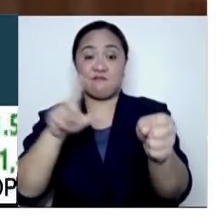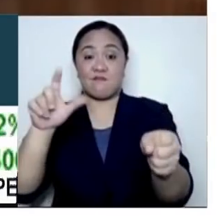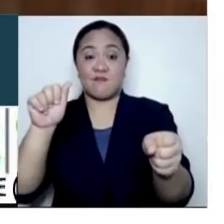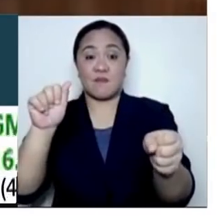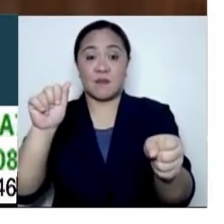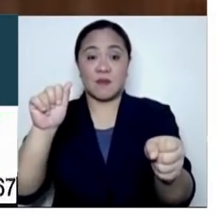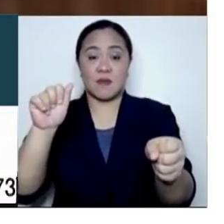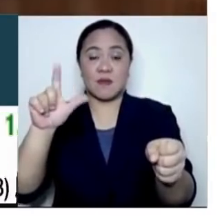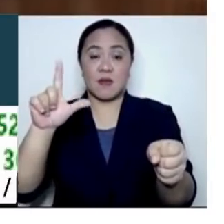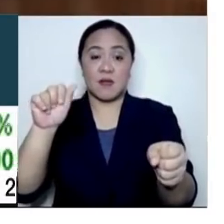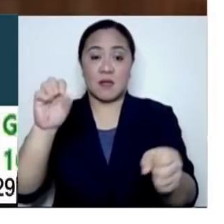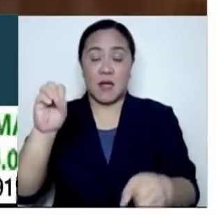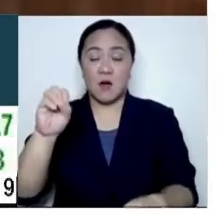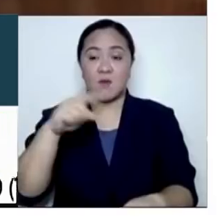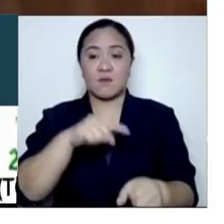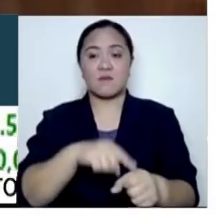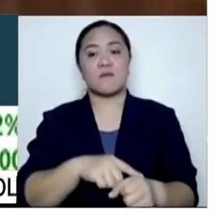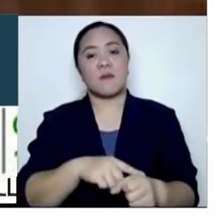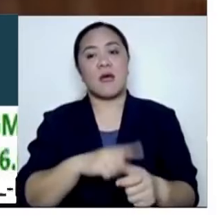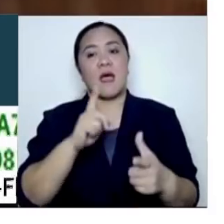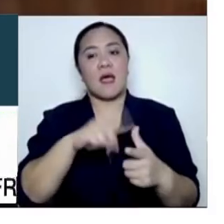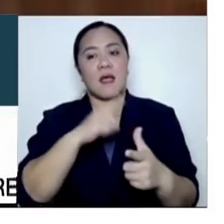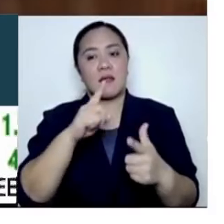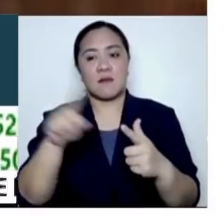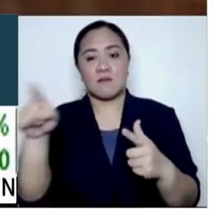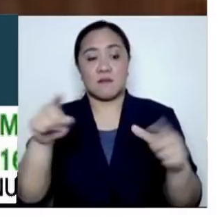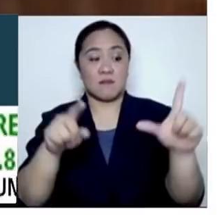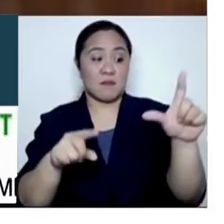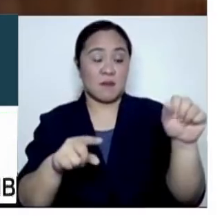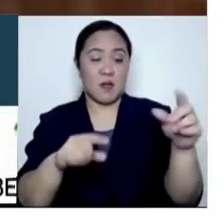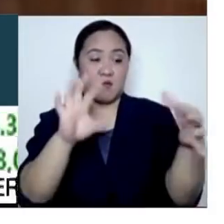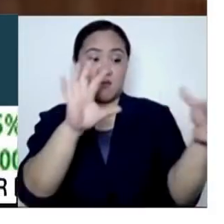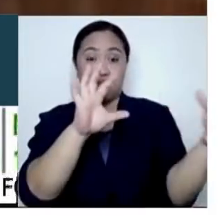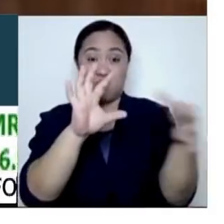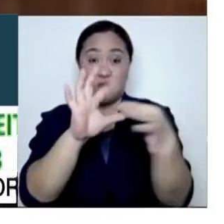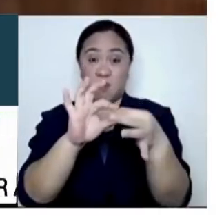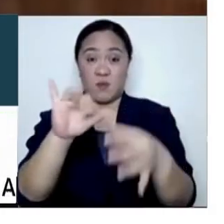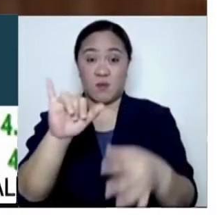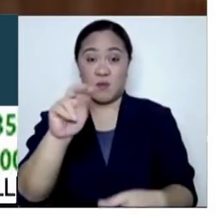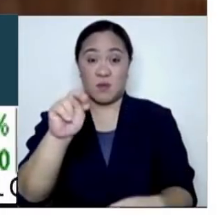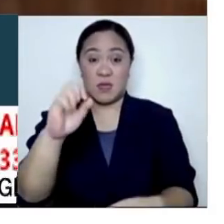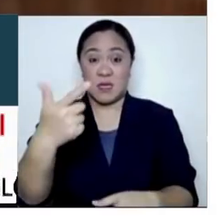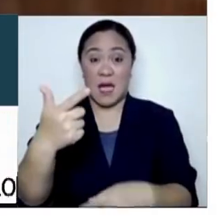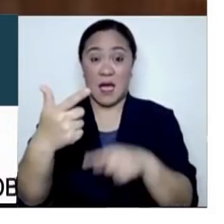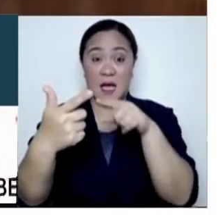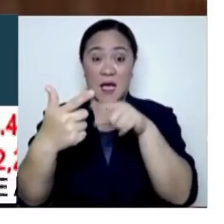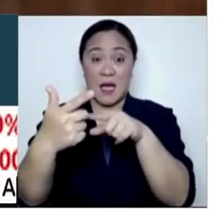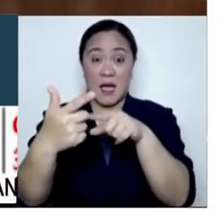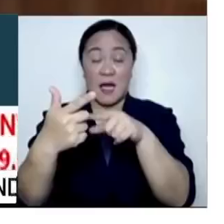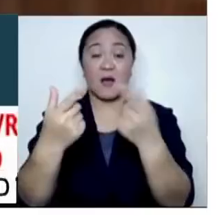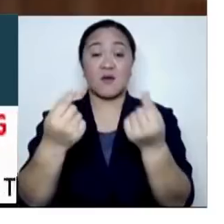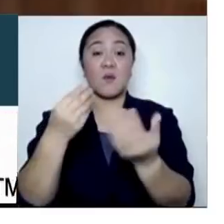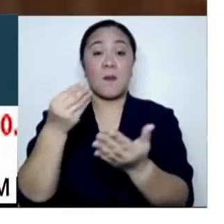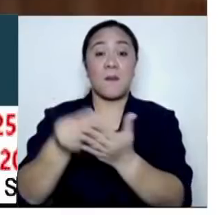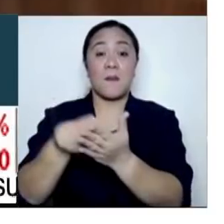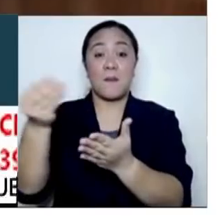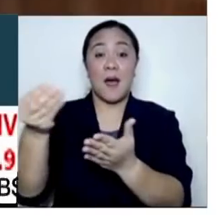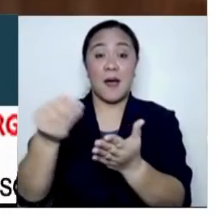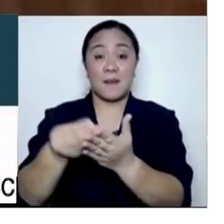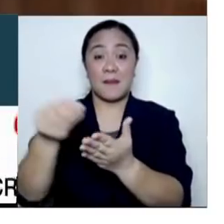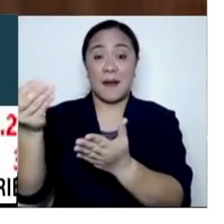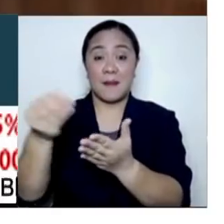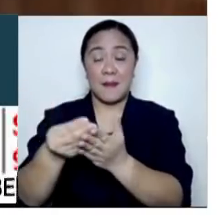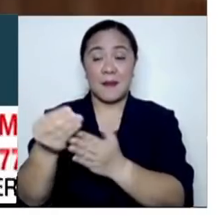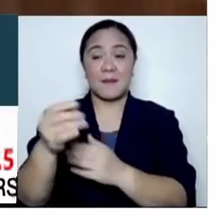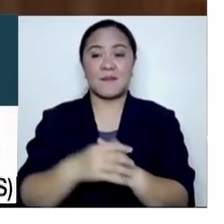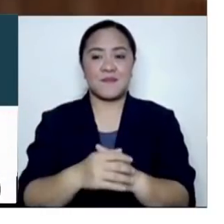at kung hindi niya siya nakisama kay Yang at si Yang ang ginawang tigabili o tiga